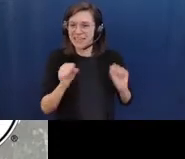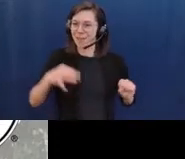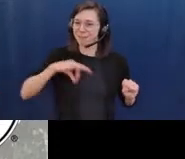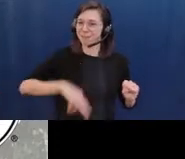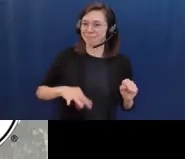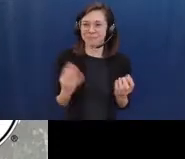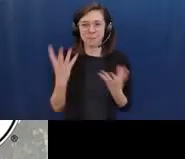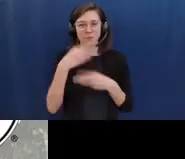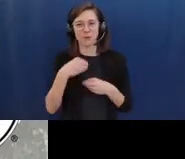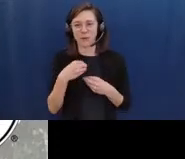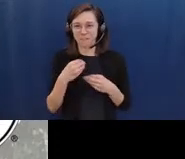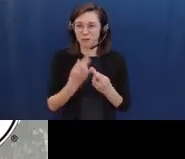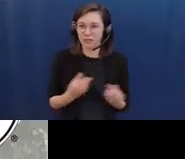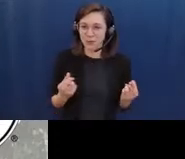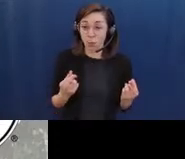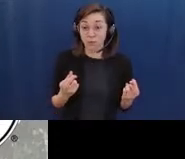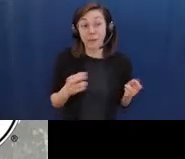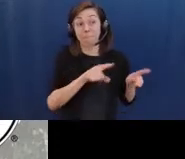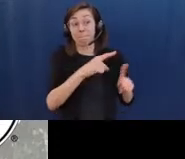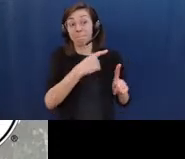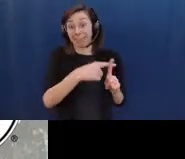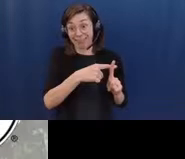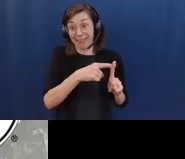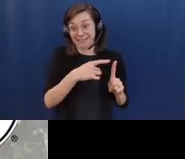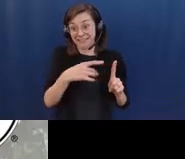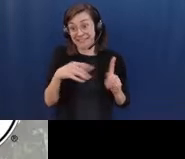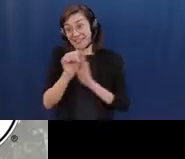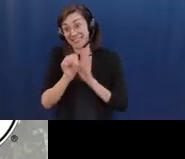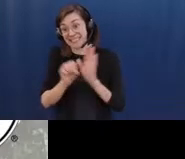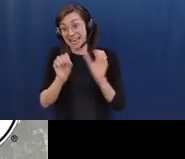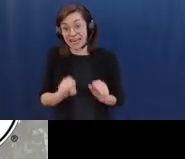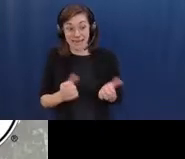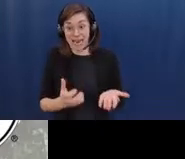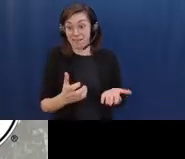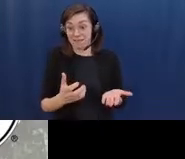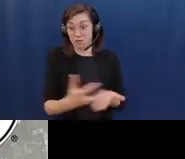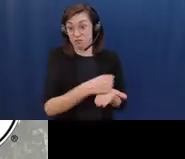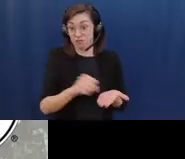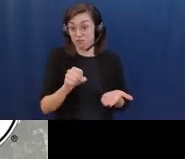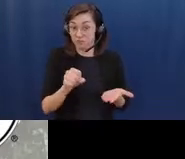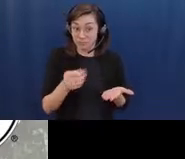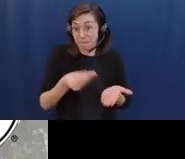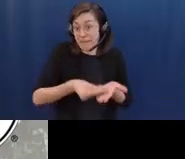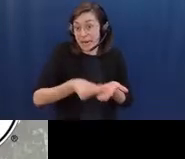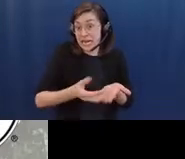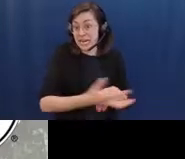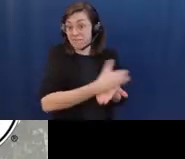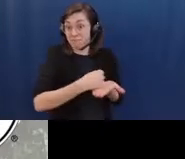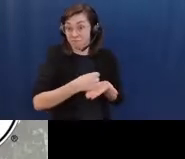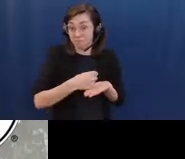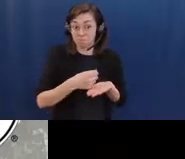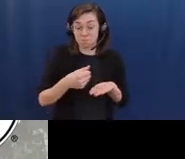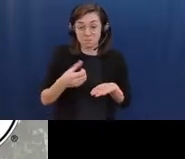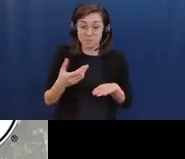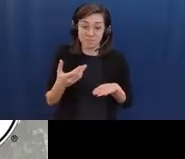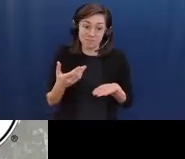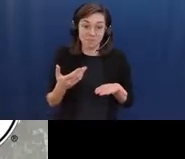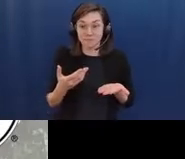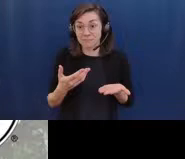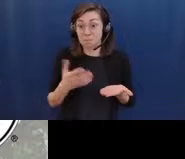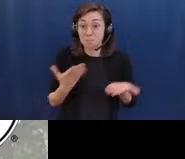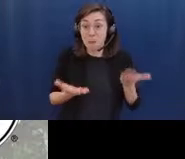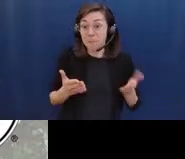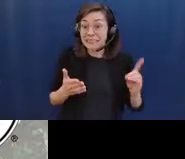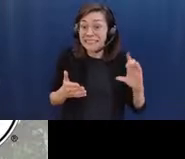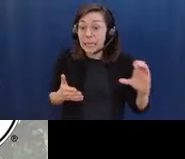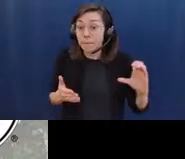state being able to get the income from people staying in there in maybe months like December and January where they're not as full.